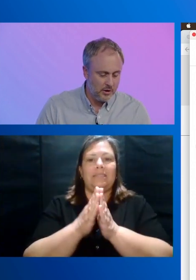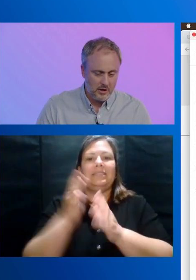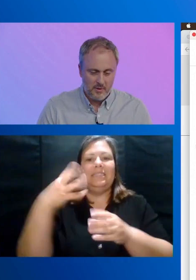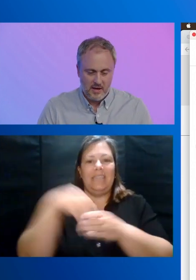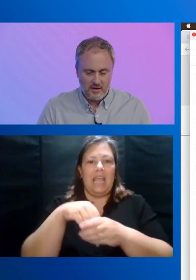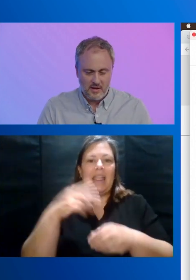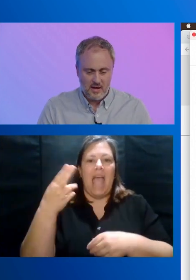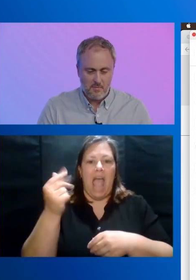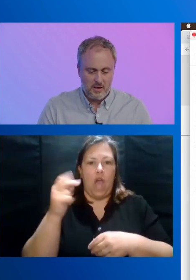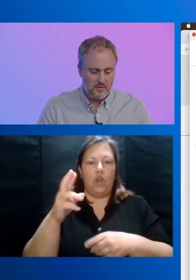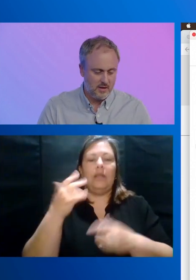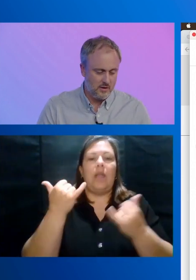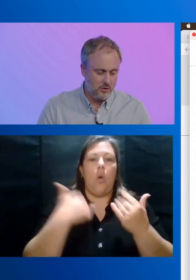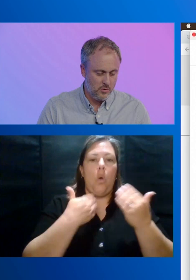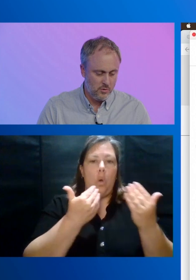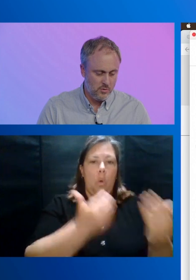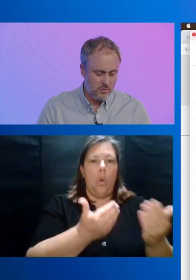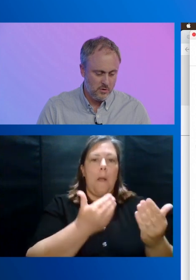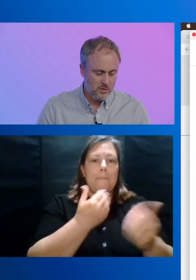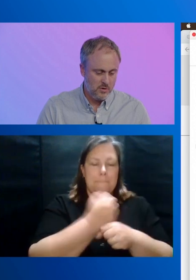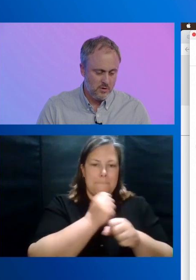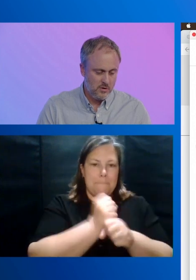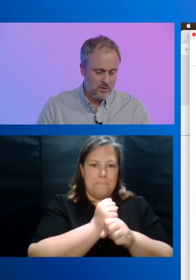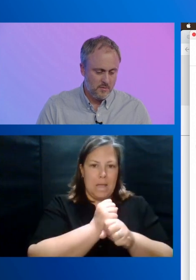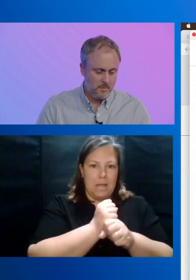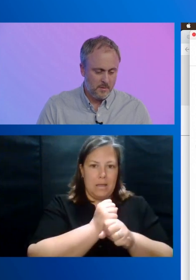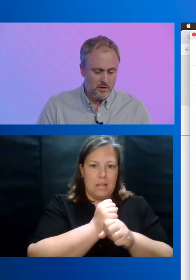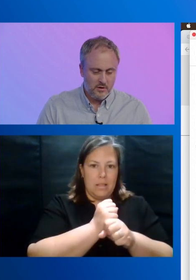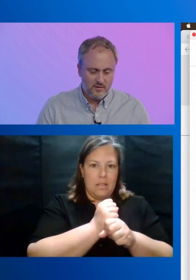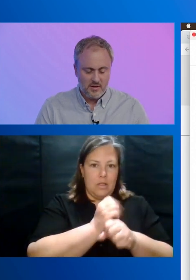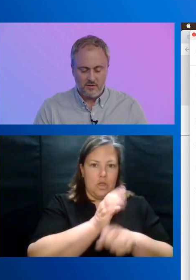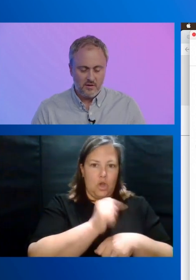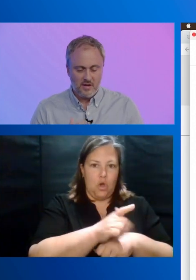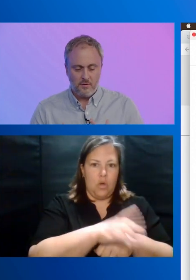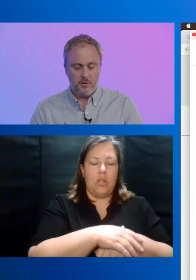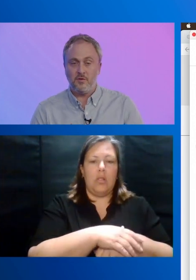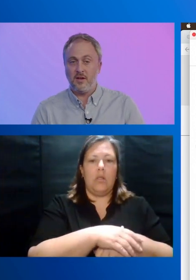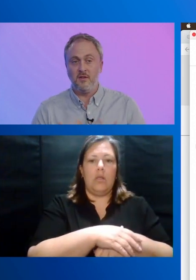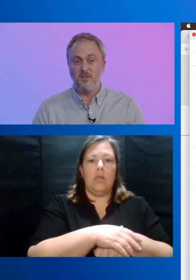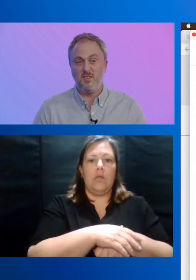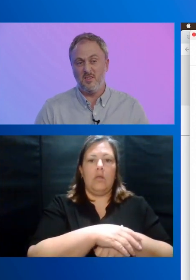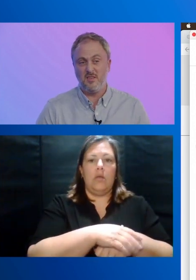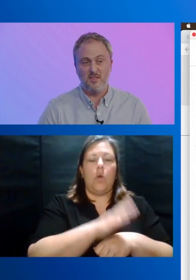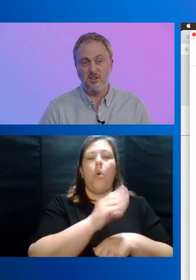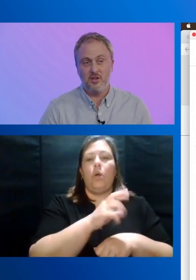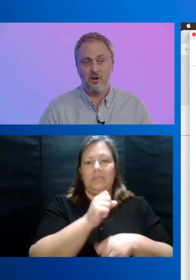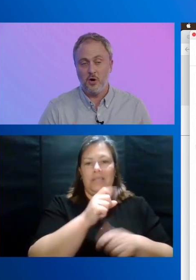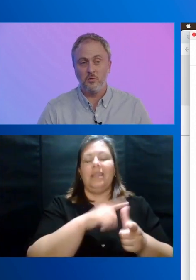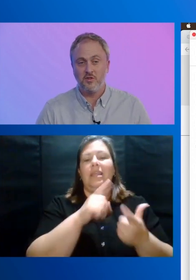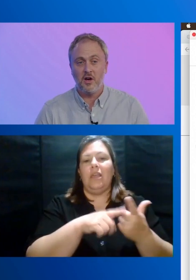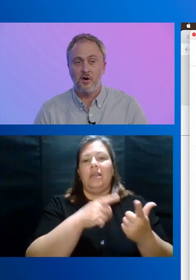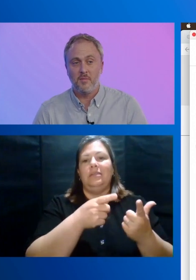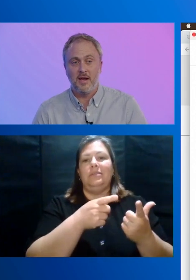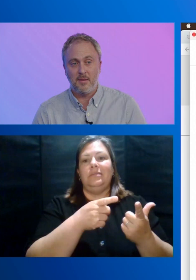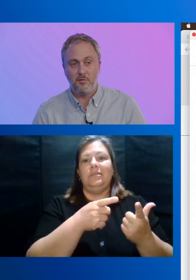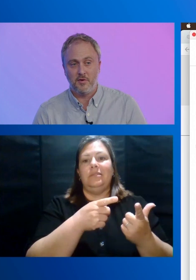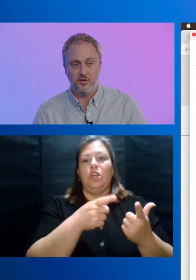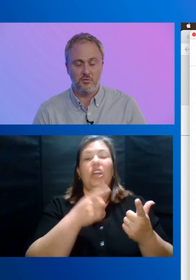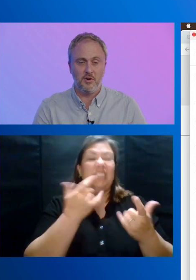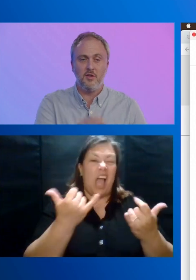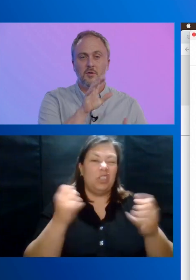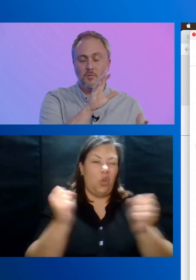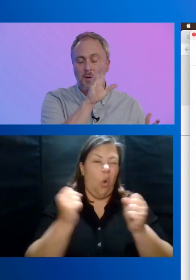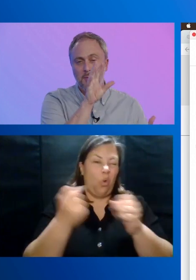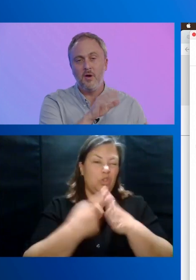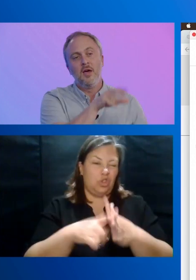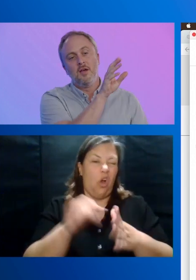now I'm going to go ahead and make that cool. And you can see it's going to take a few seconds because this is essentially a cold start of my Lambda function,